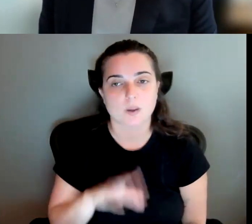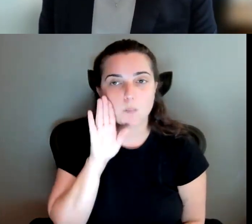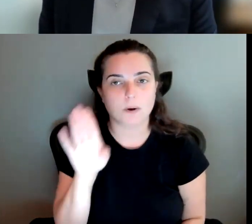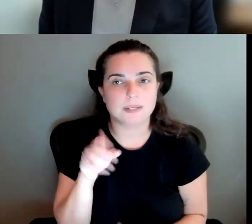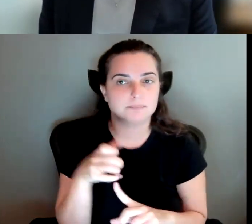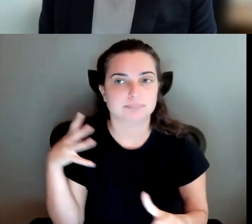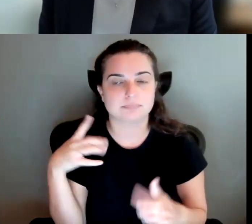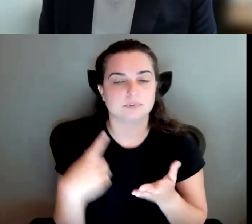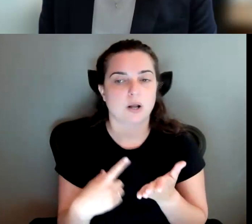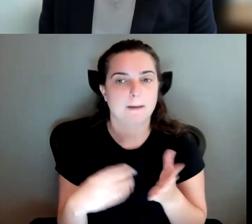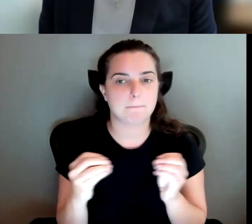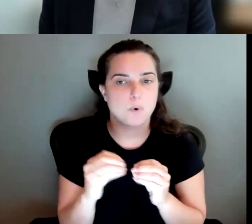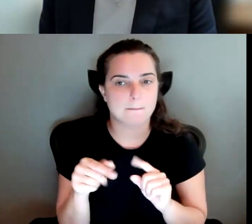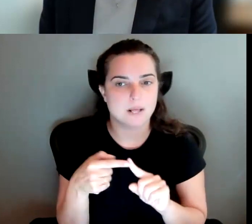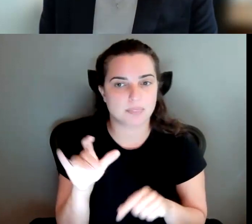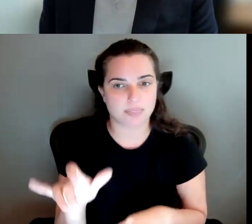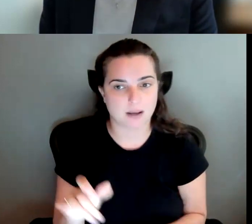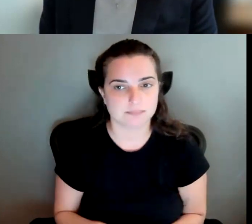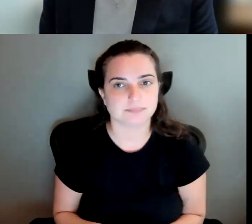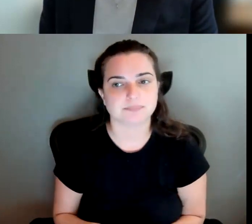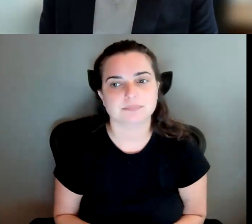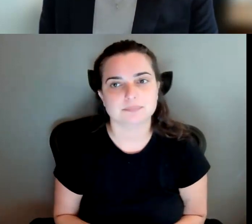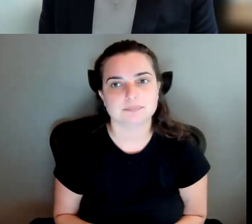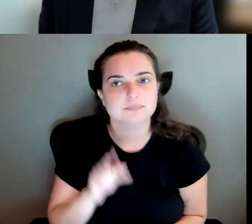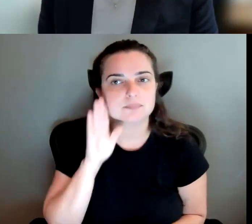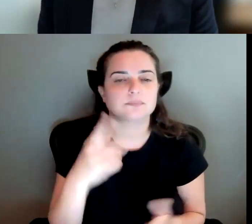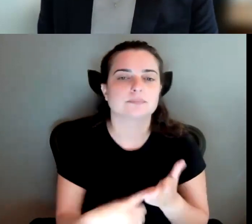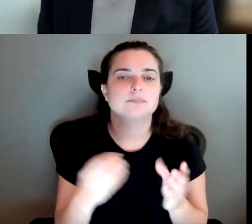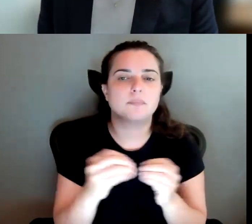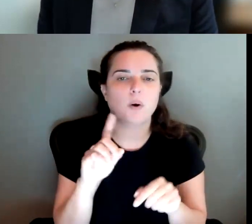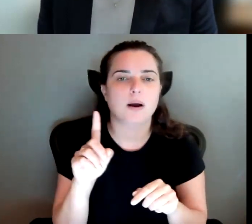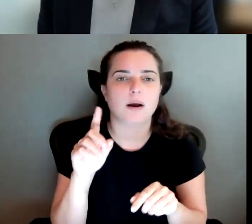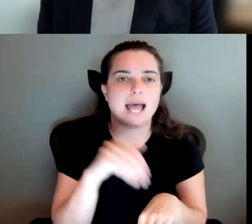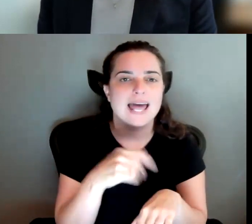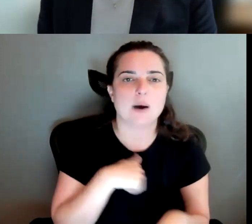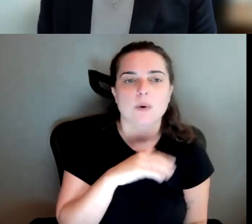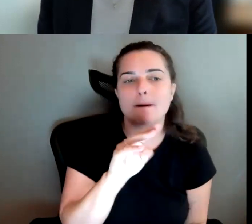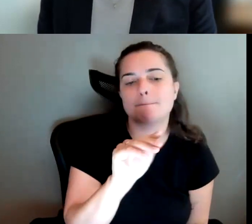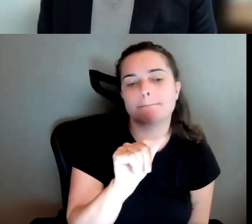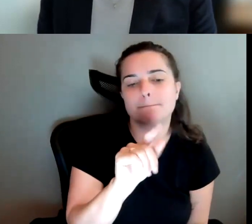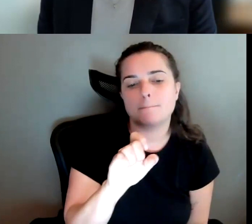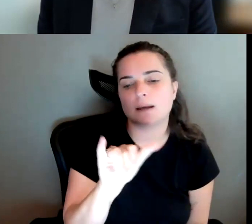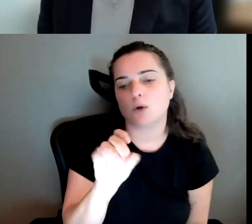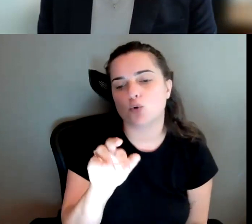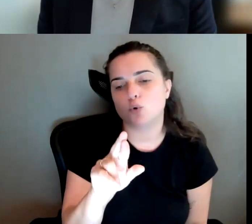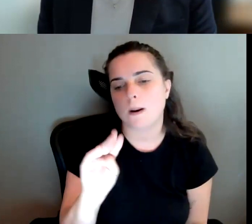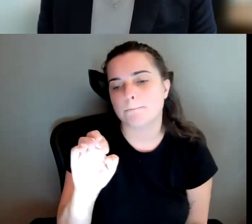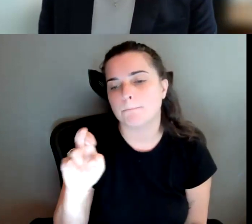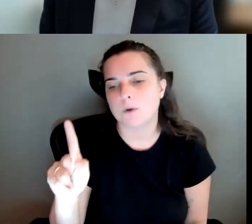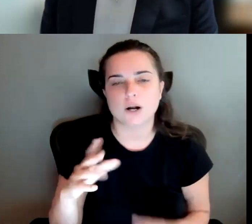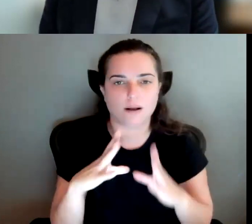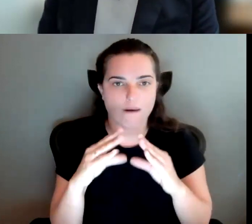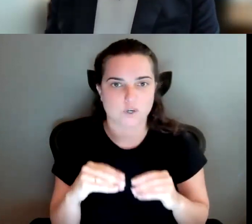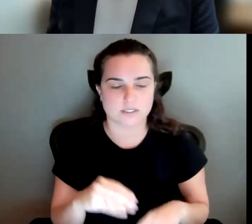more about. We will be talking about that at our Make Your Mark conference. So, and if you do have